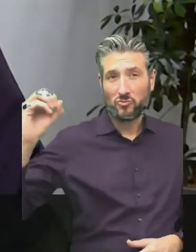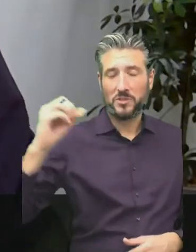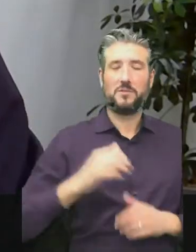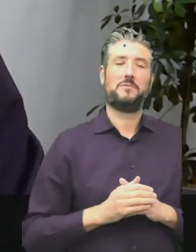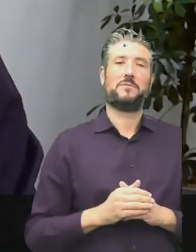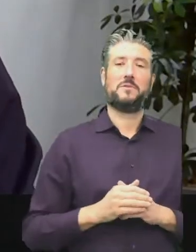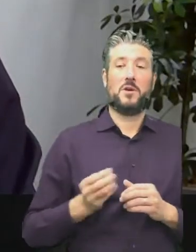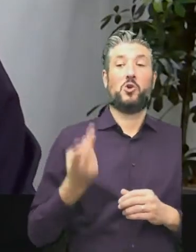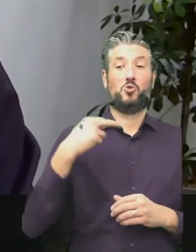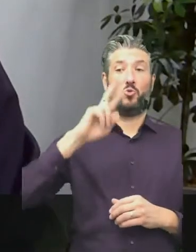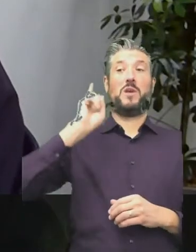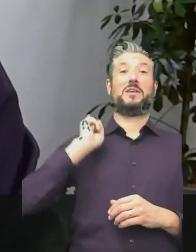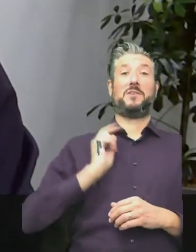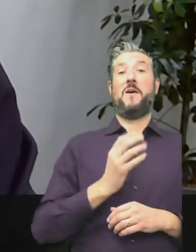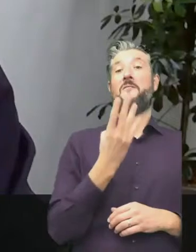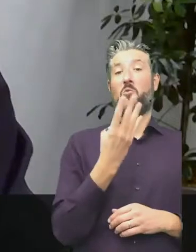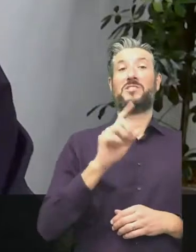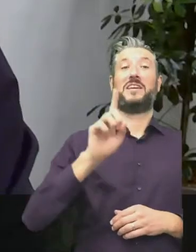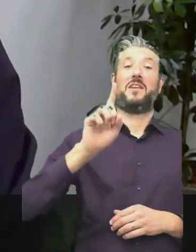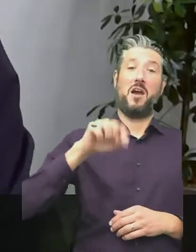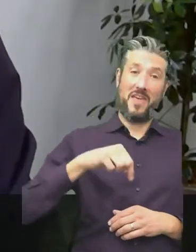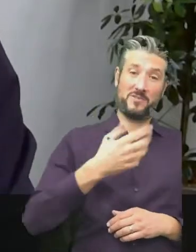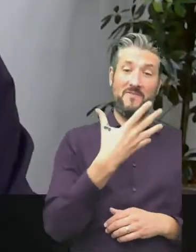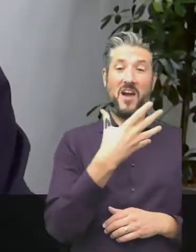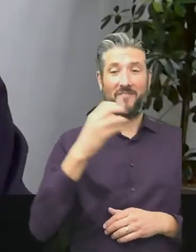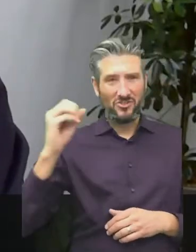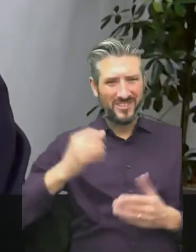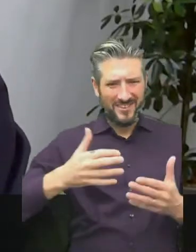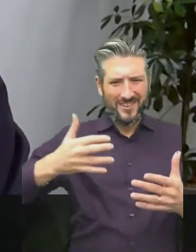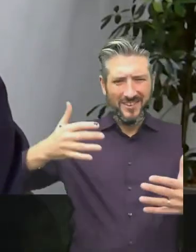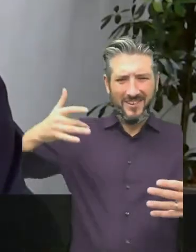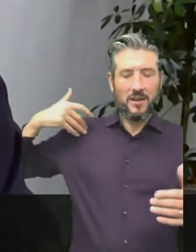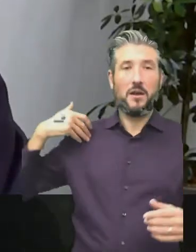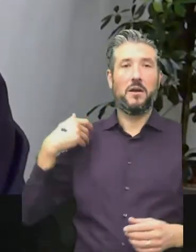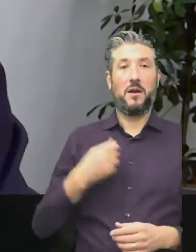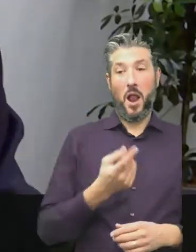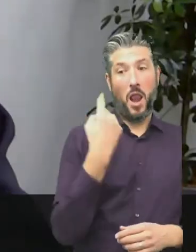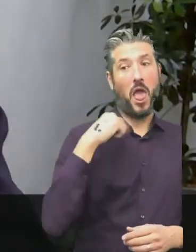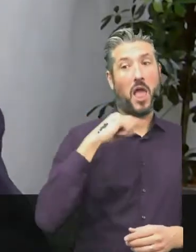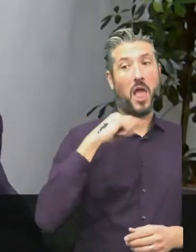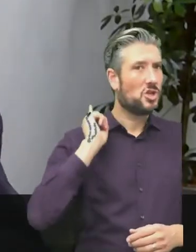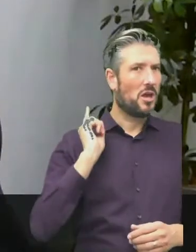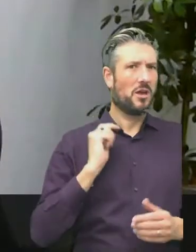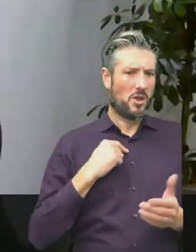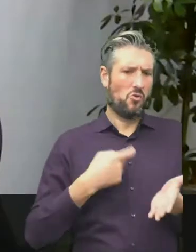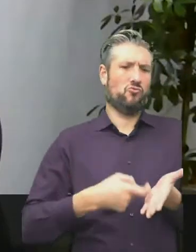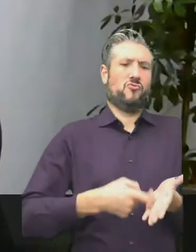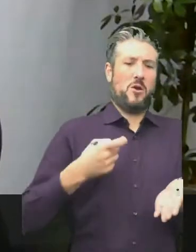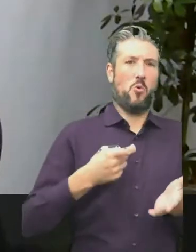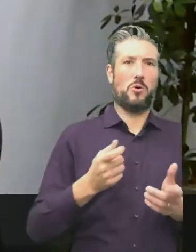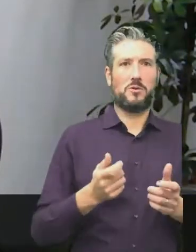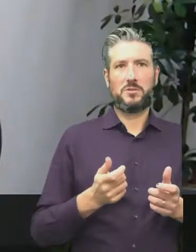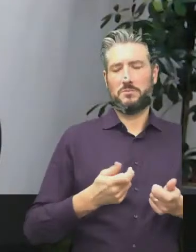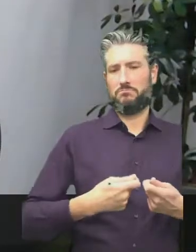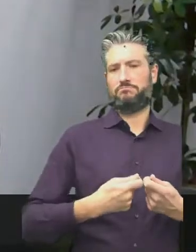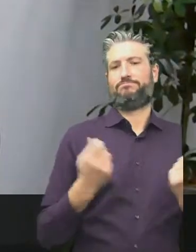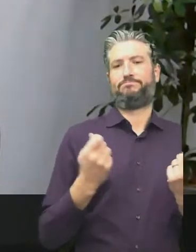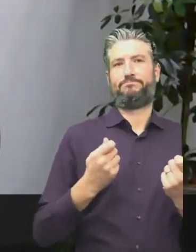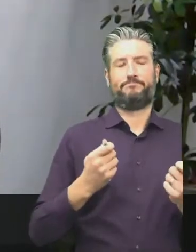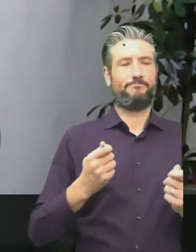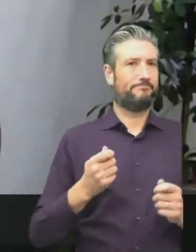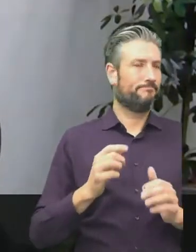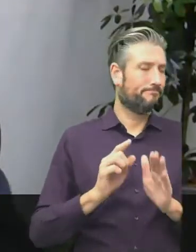year before, more than 12,500. Last year, we broke a record for the most council homes. So we've got to build more genuinely affordable homes,